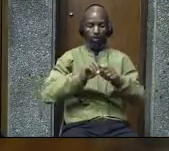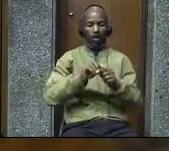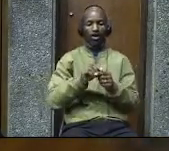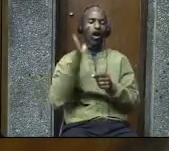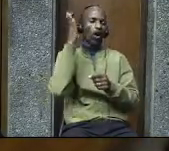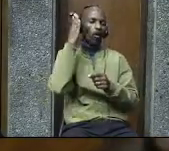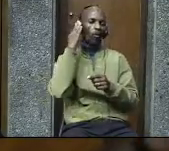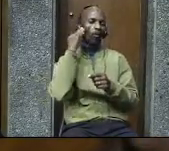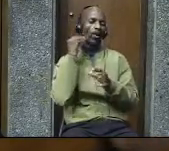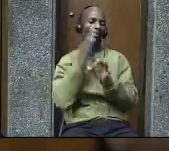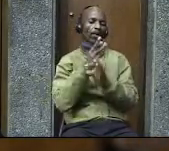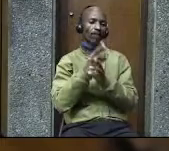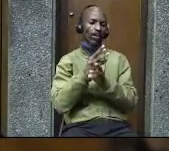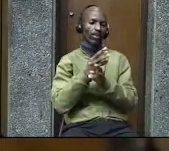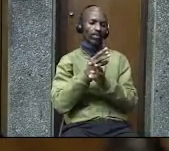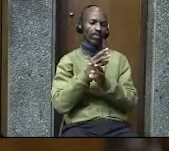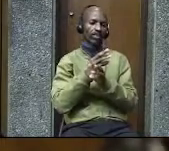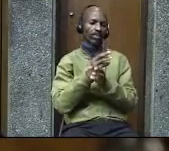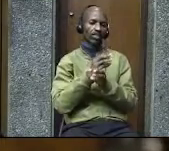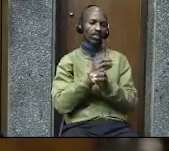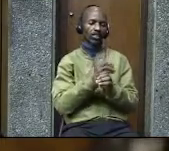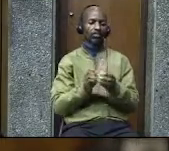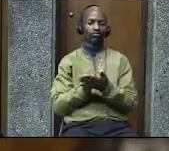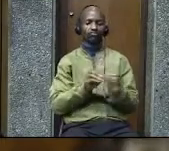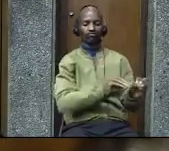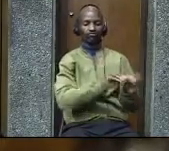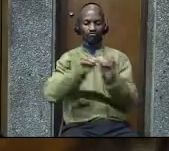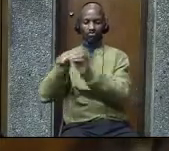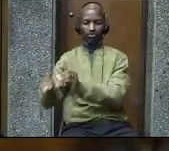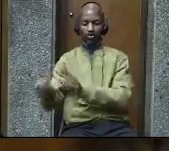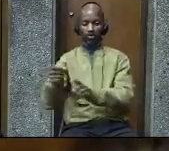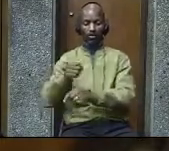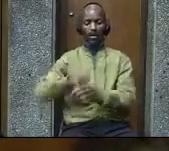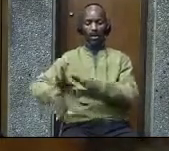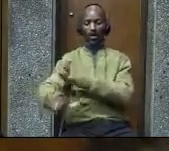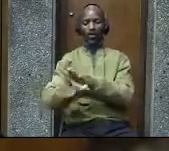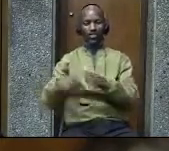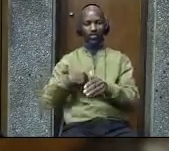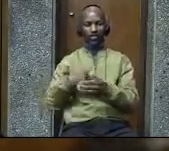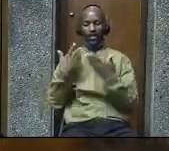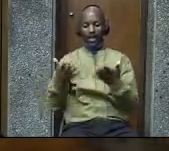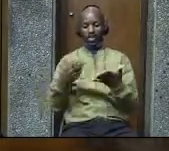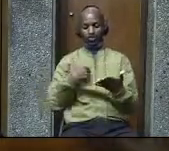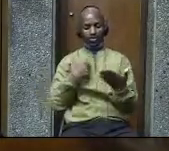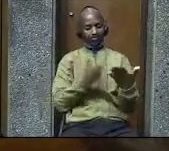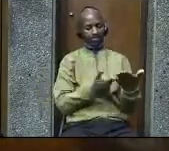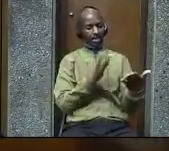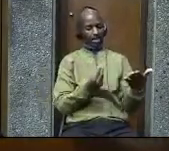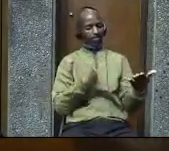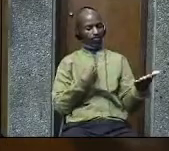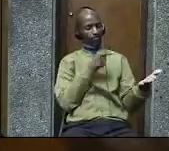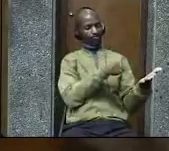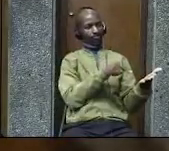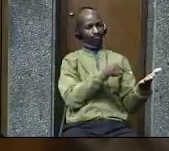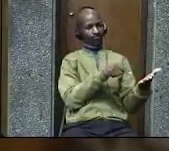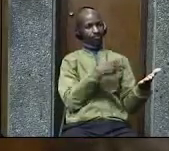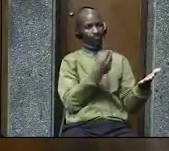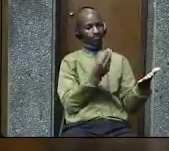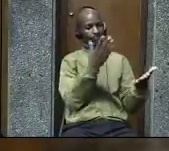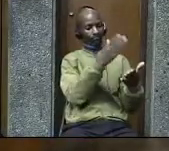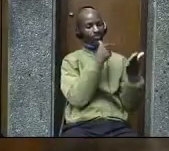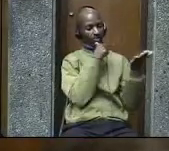grandparents were evicted from top location. In my hand here, I've got an acknowledgement